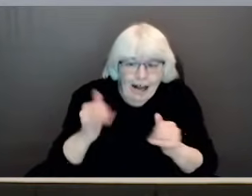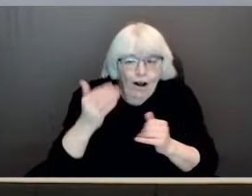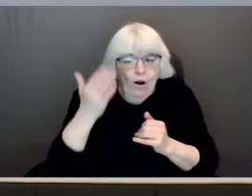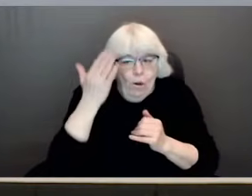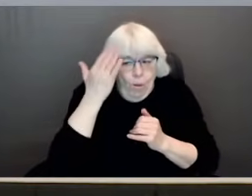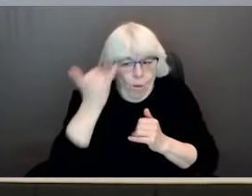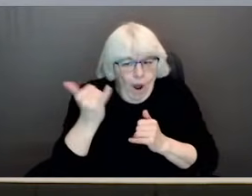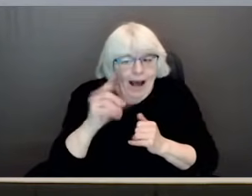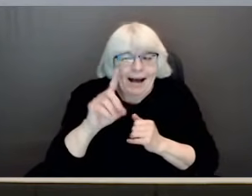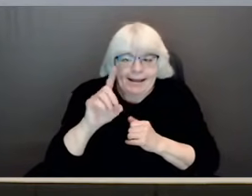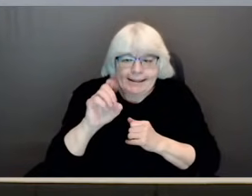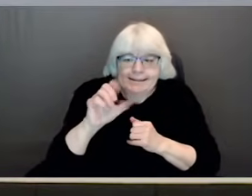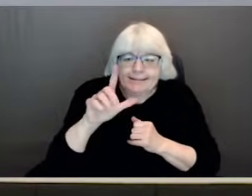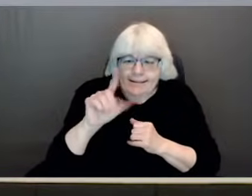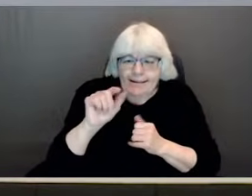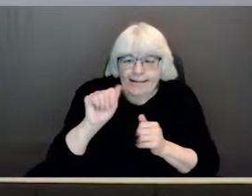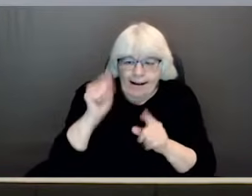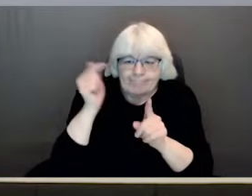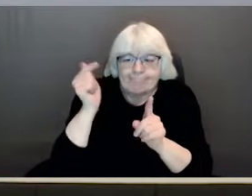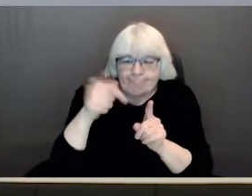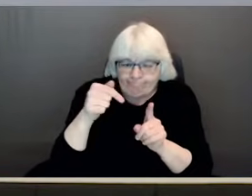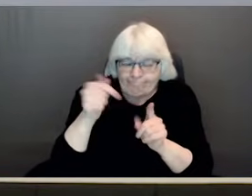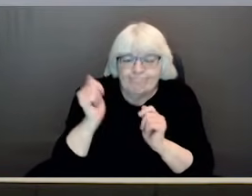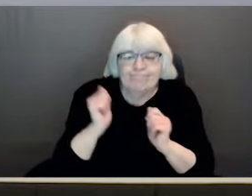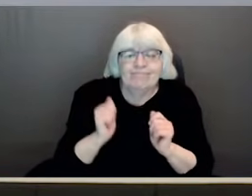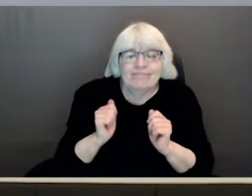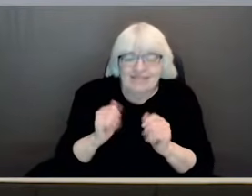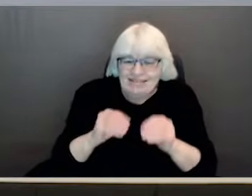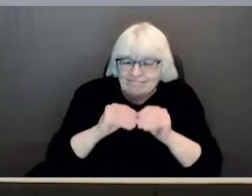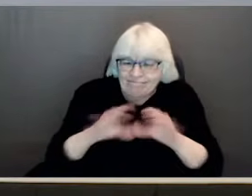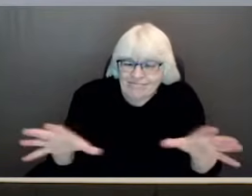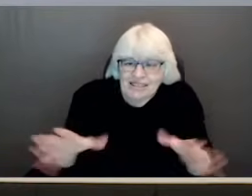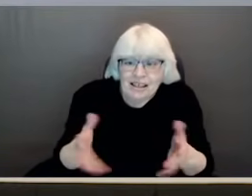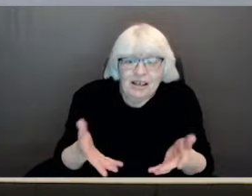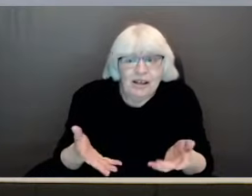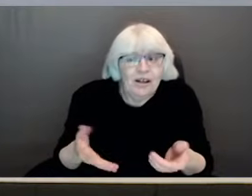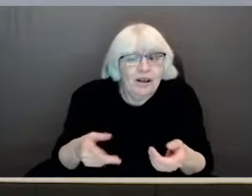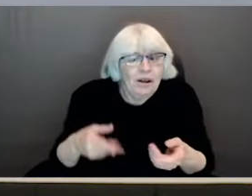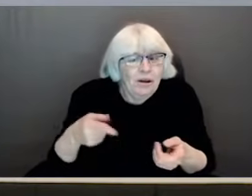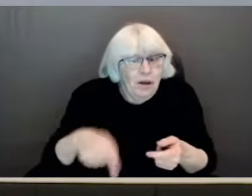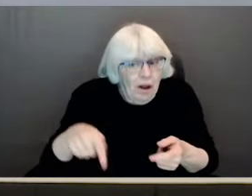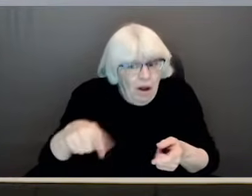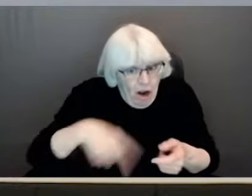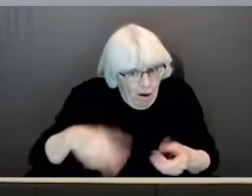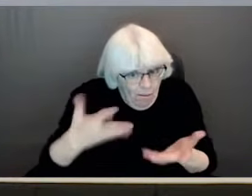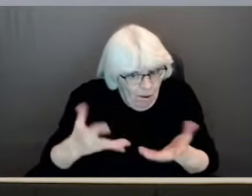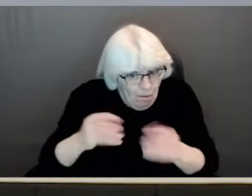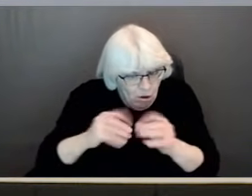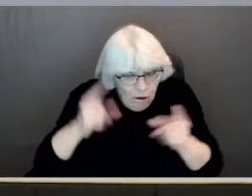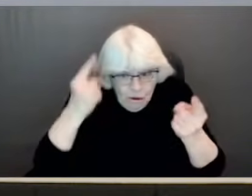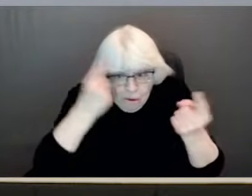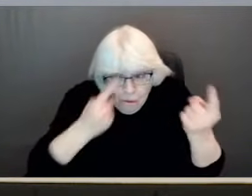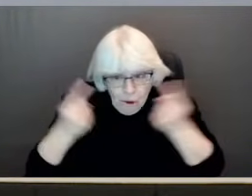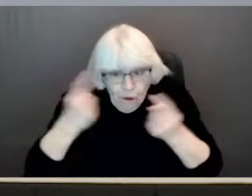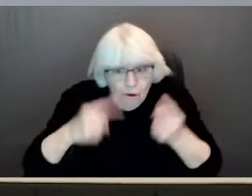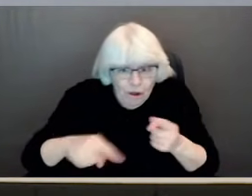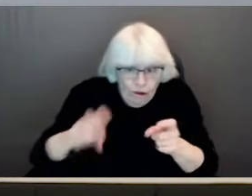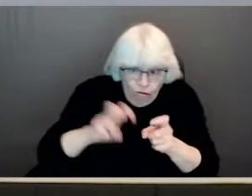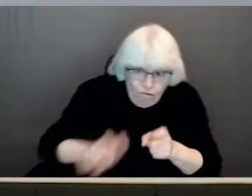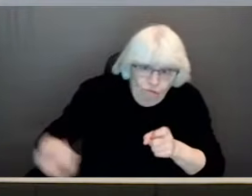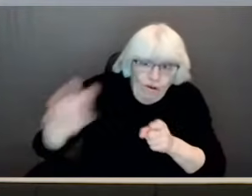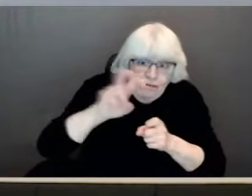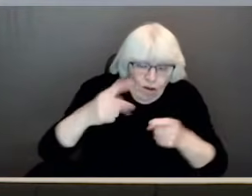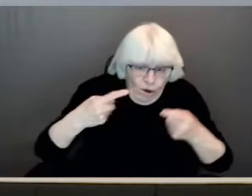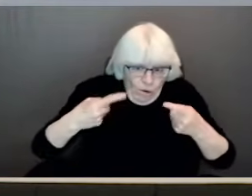For individuals wondering about travel during the holidays, at this point, we suggest that people continue to limit travel